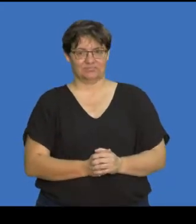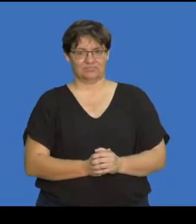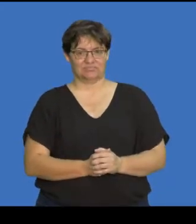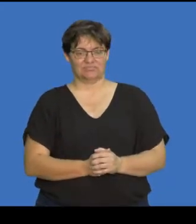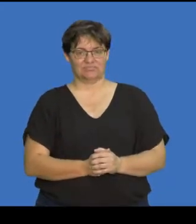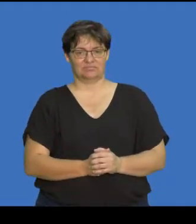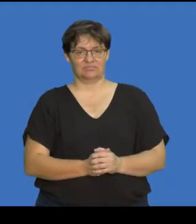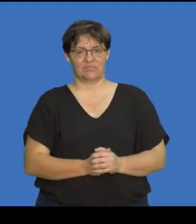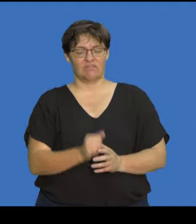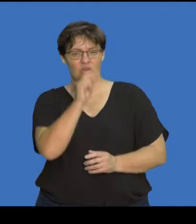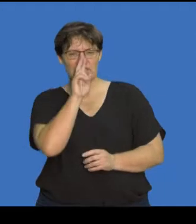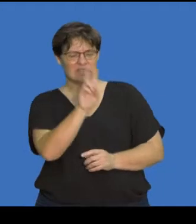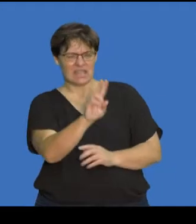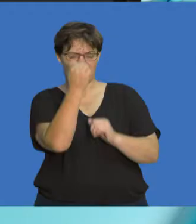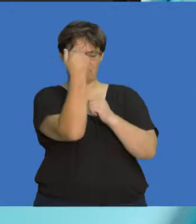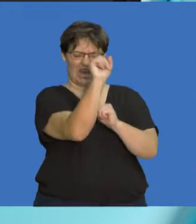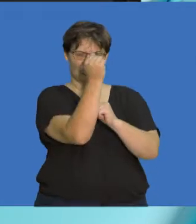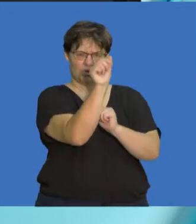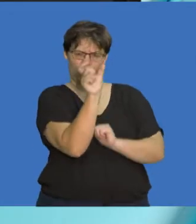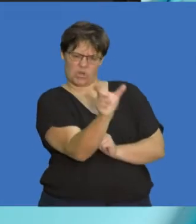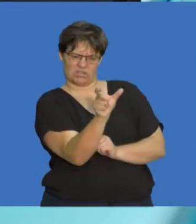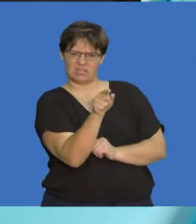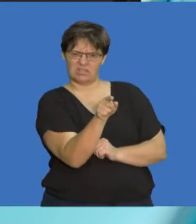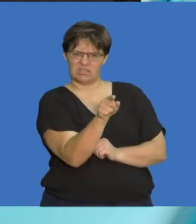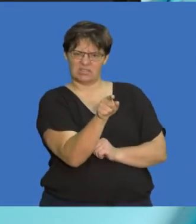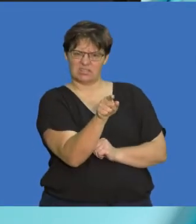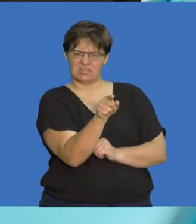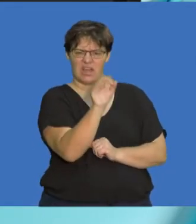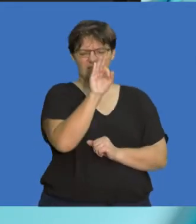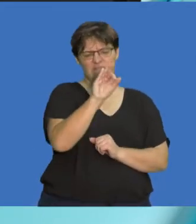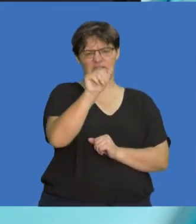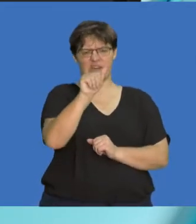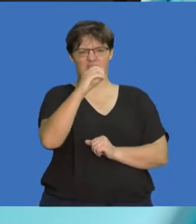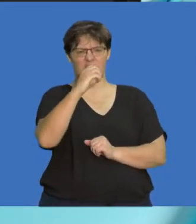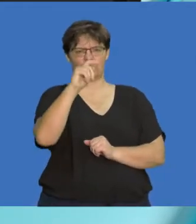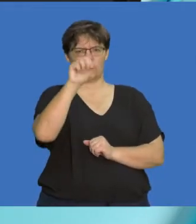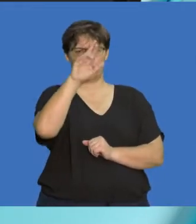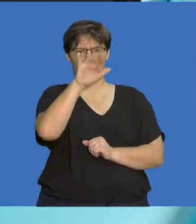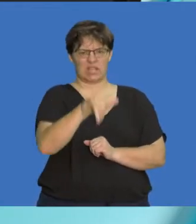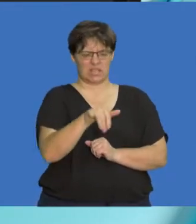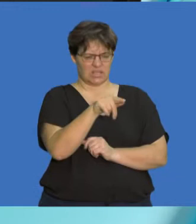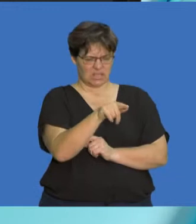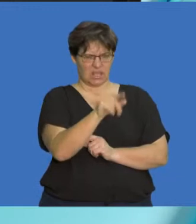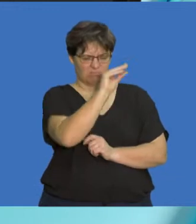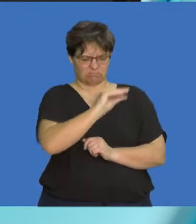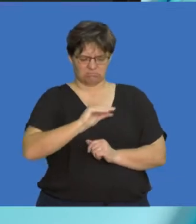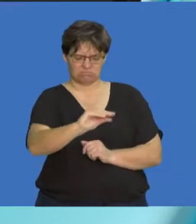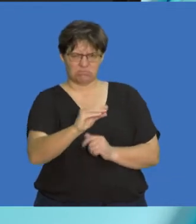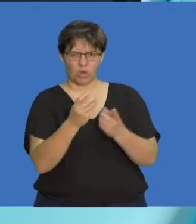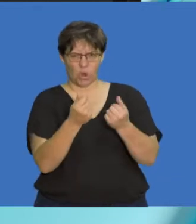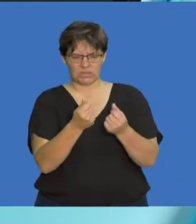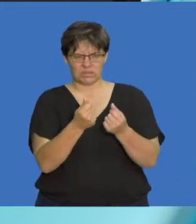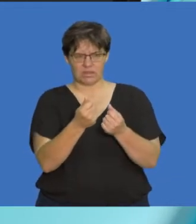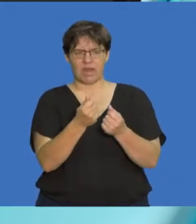The moment you see the word factory being assigned to a particular cost, you should